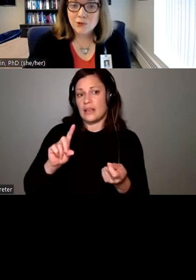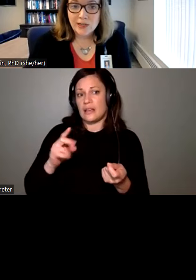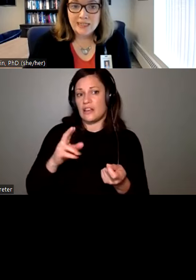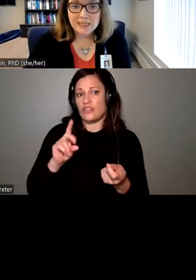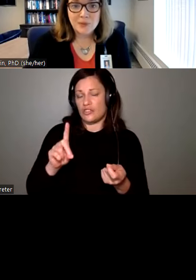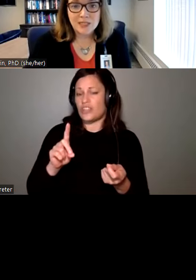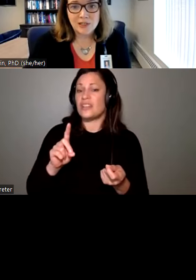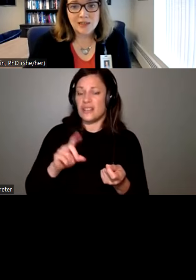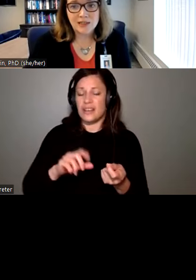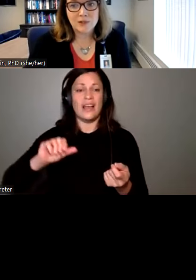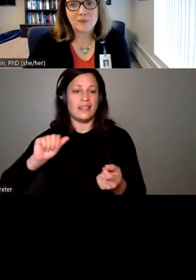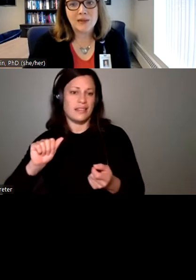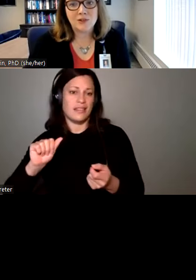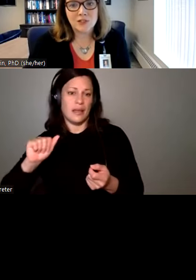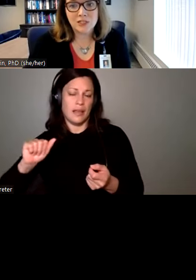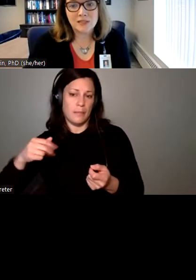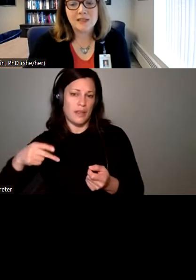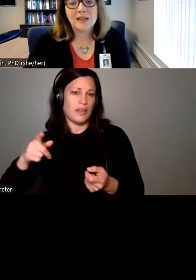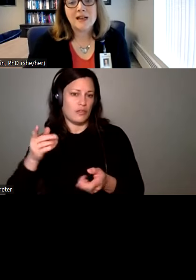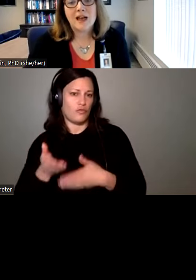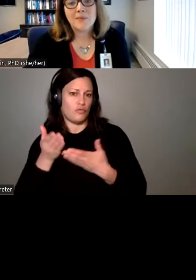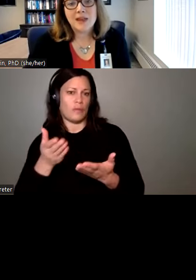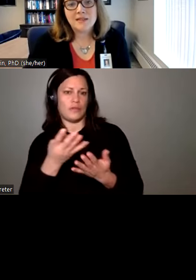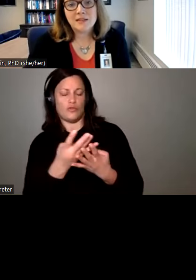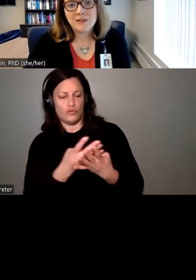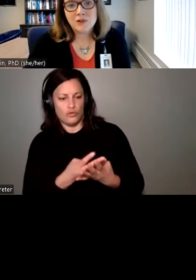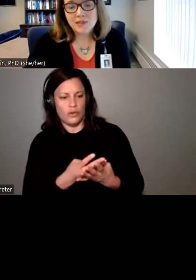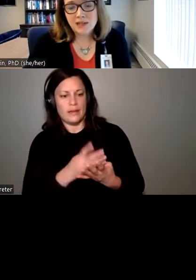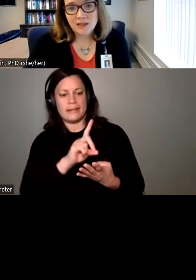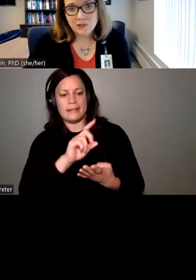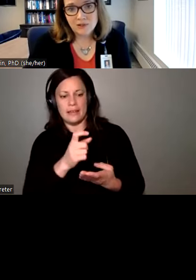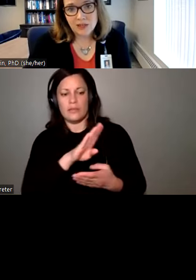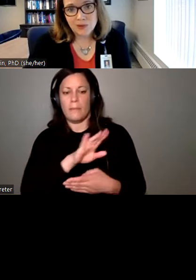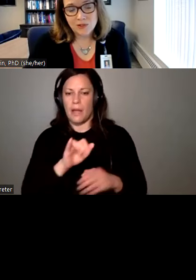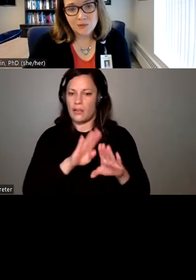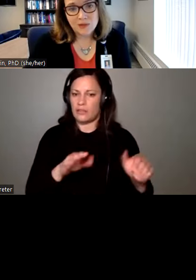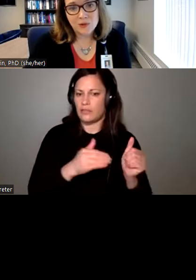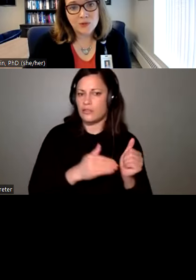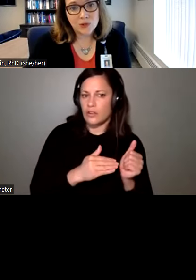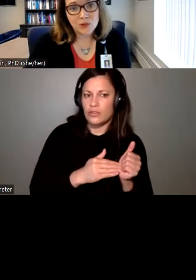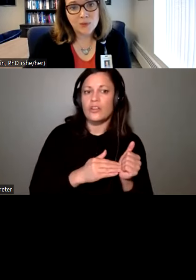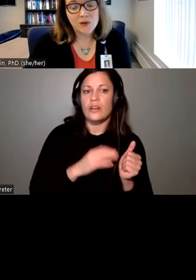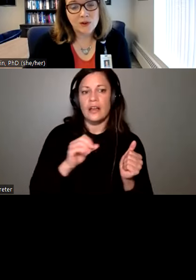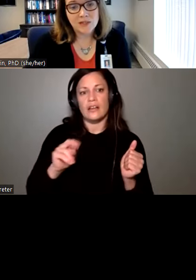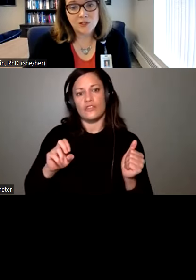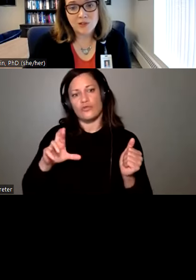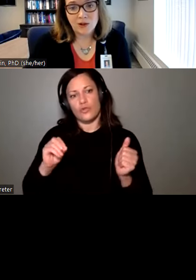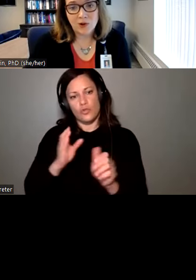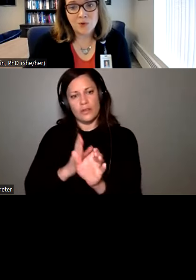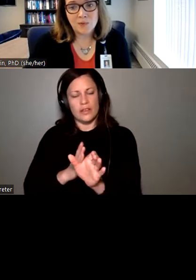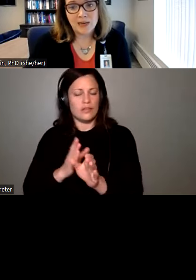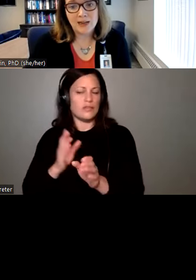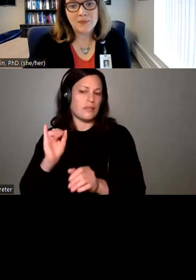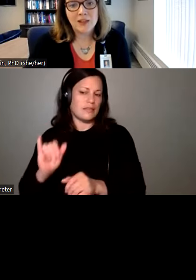be screened and potentially diagnosed by pediatricians, and that neuropsychological evaluations be sort of reserved when there are conditions